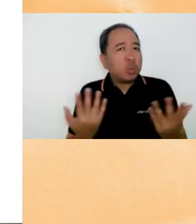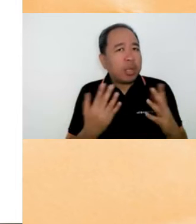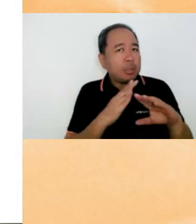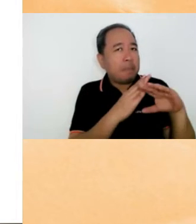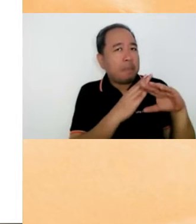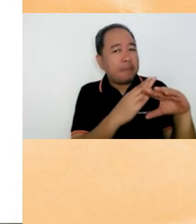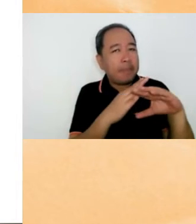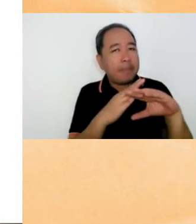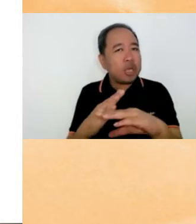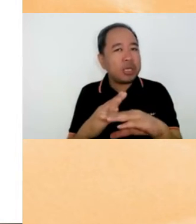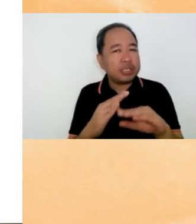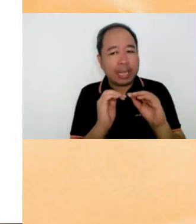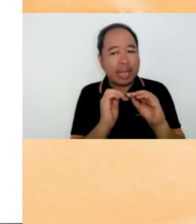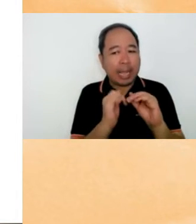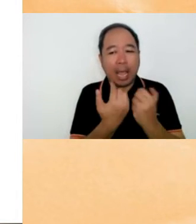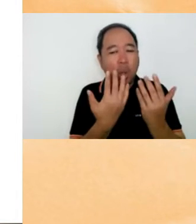the Philippine society, no?